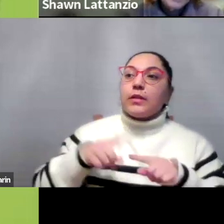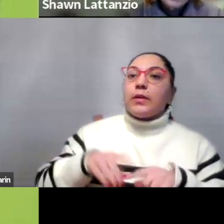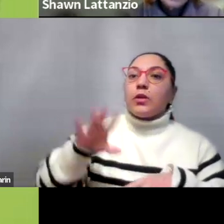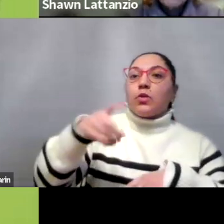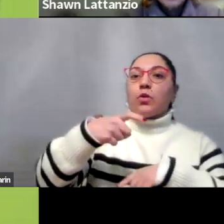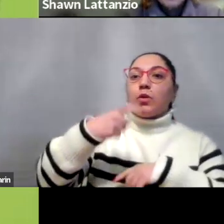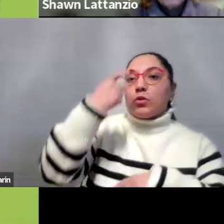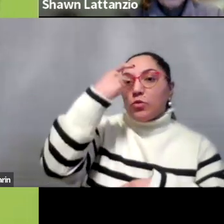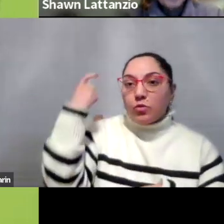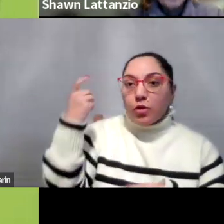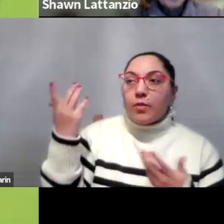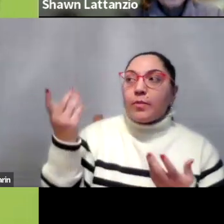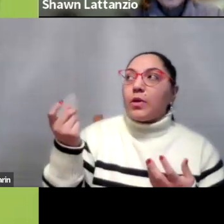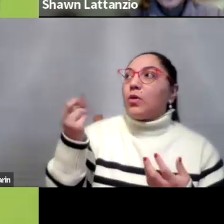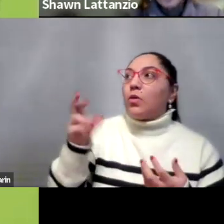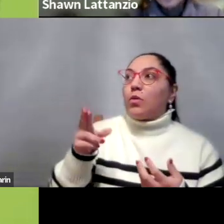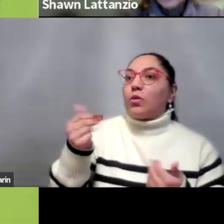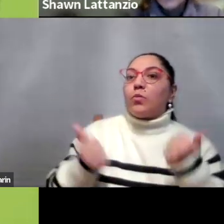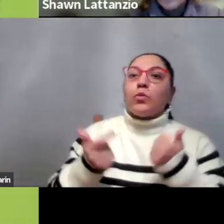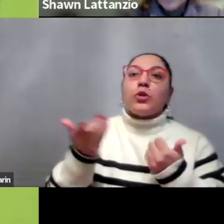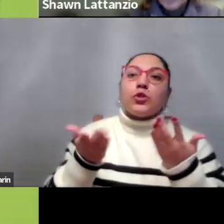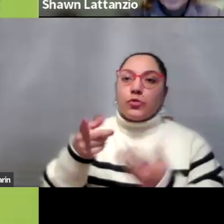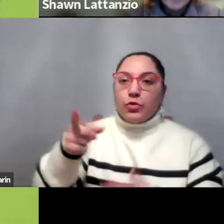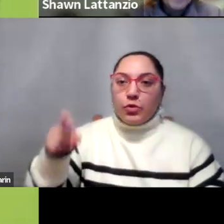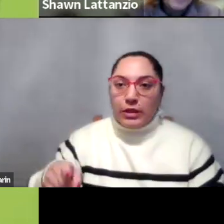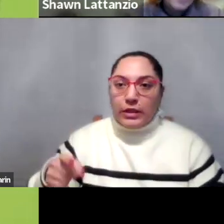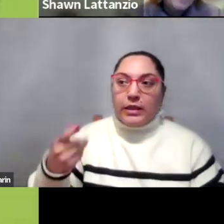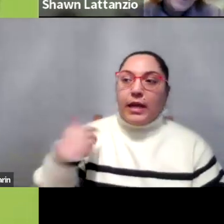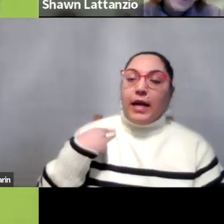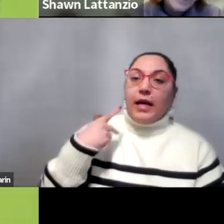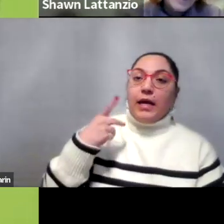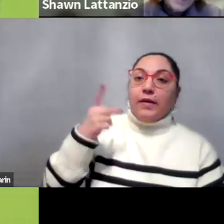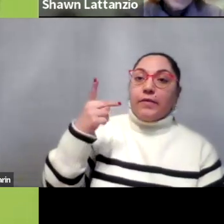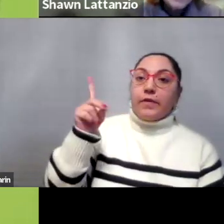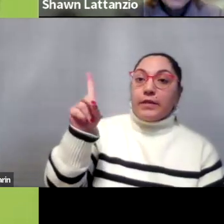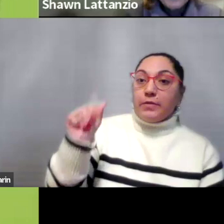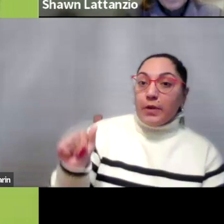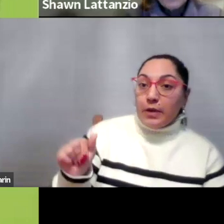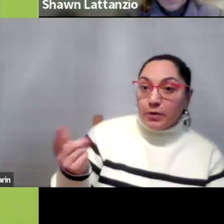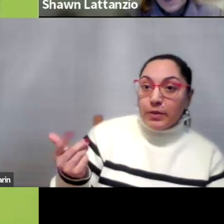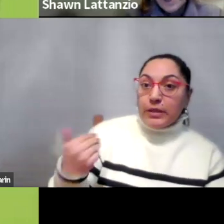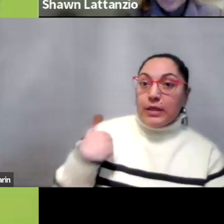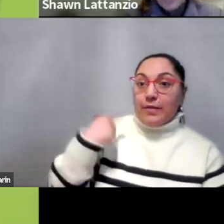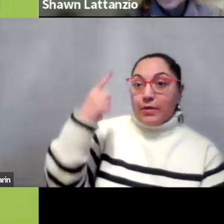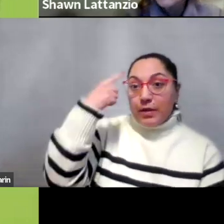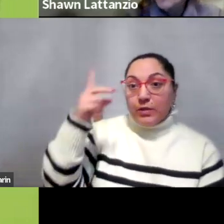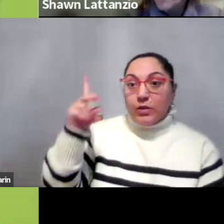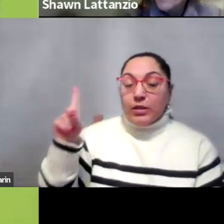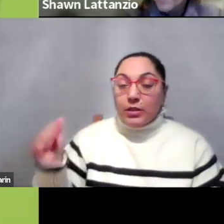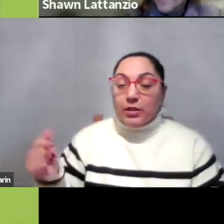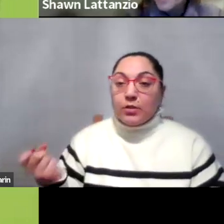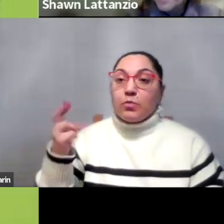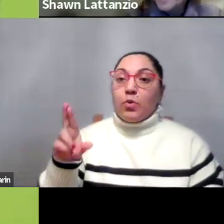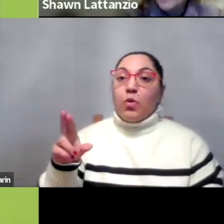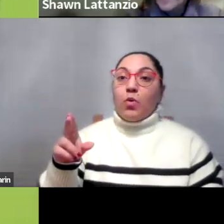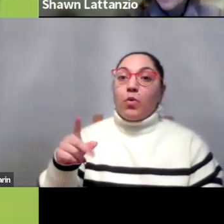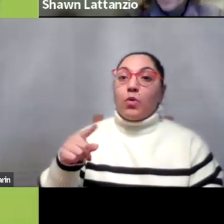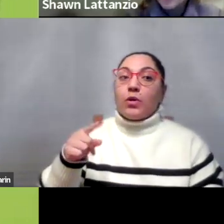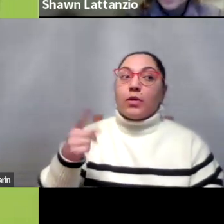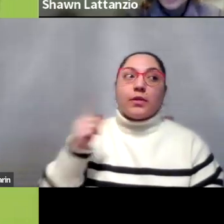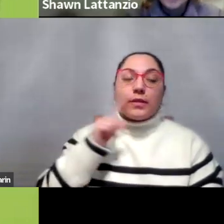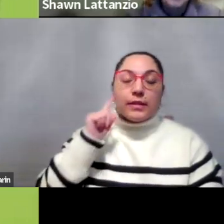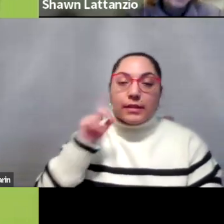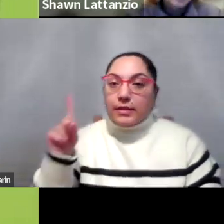trauma-based, services for individuals with developmental or intellectual disabilities. Sometimes they have psychiatrists who have very